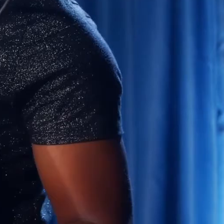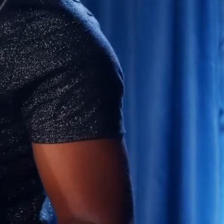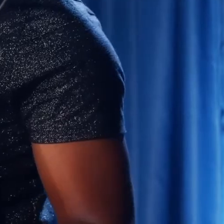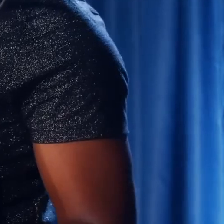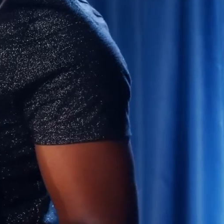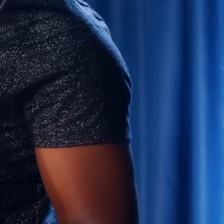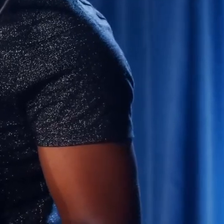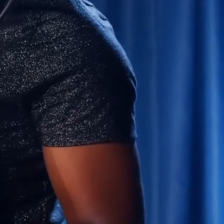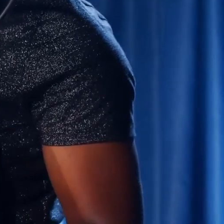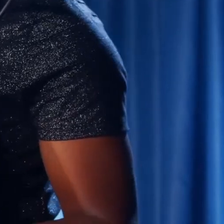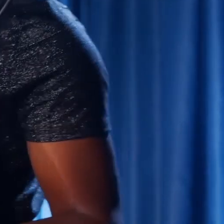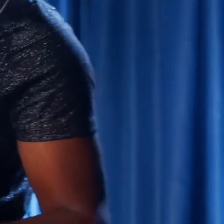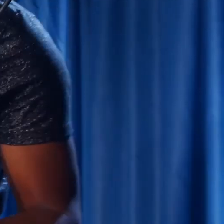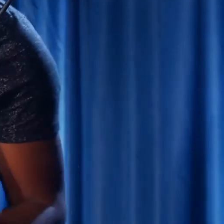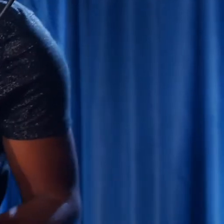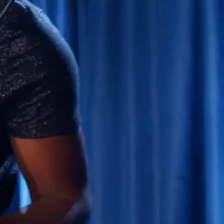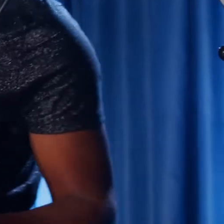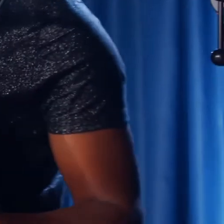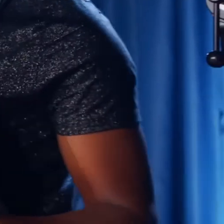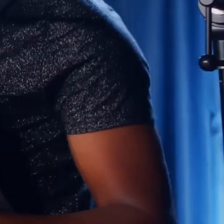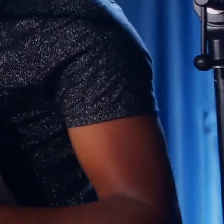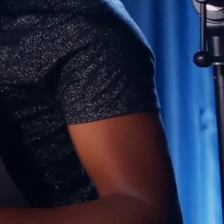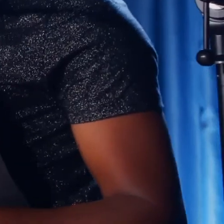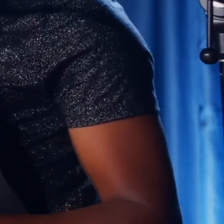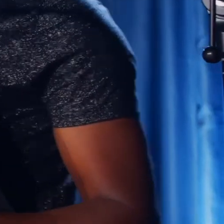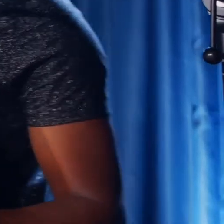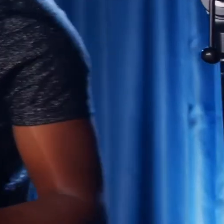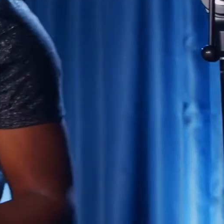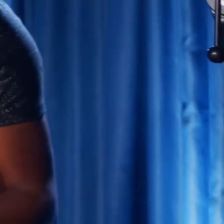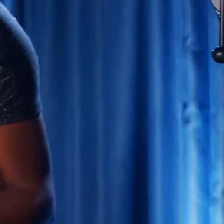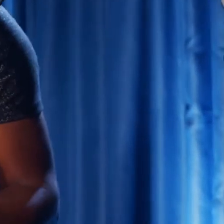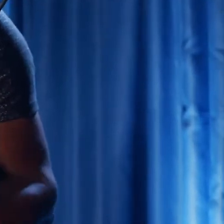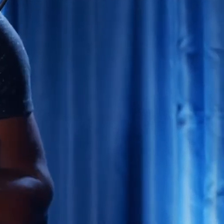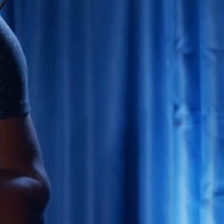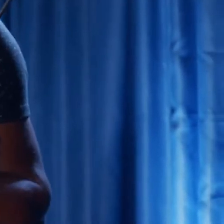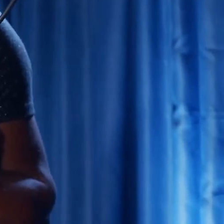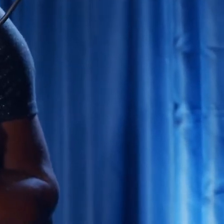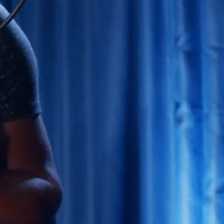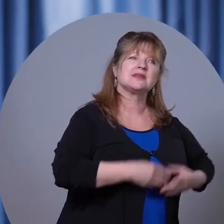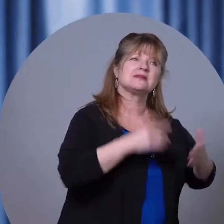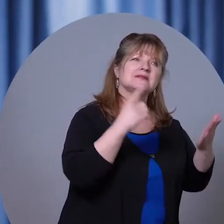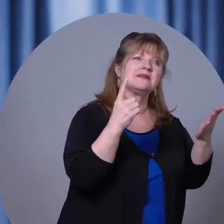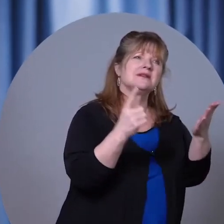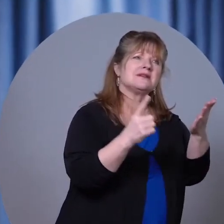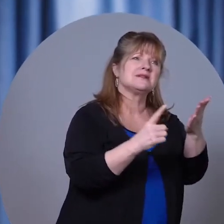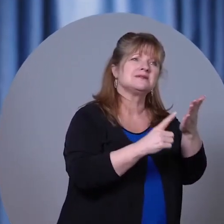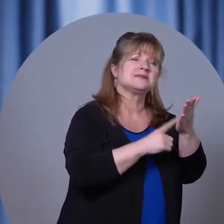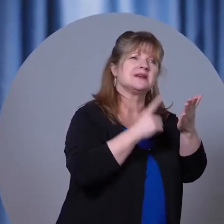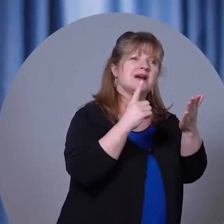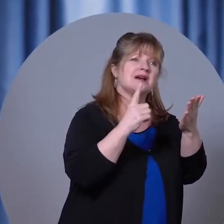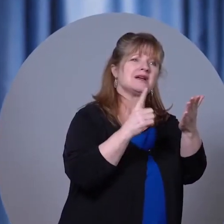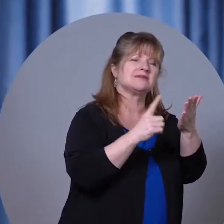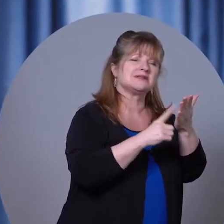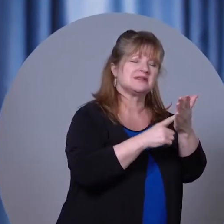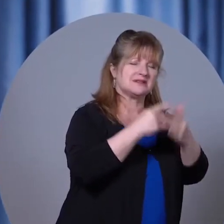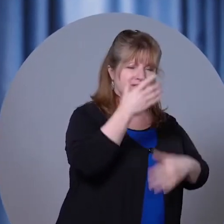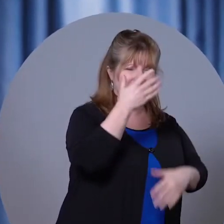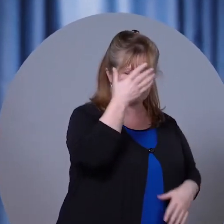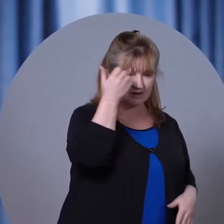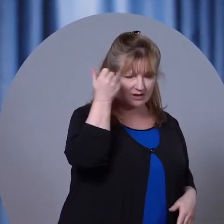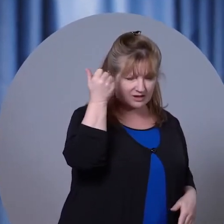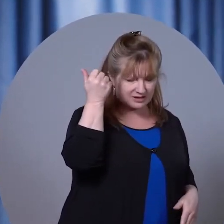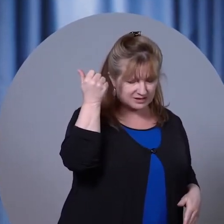Spokane area through my studio and my dance company. To answer your question, what am I most proud of? It would have to be helping